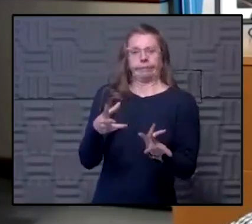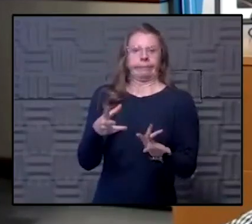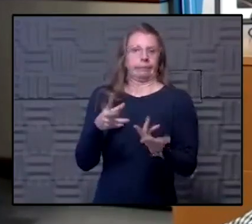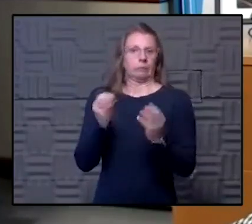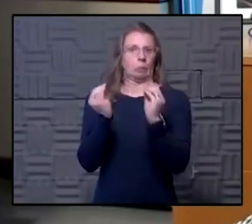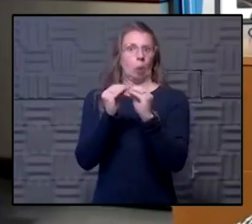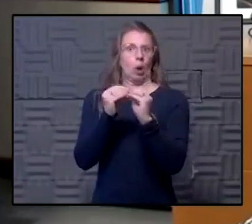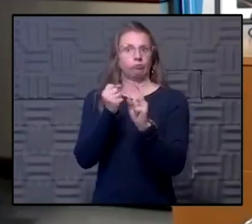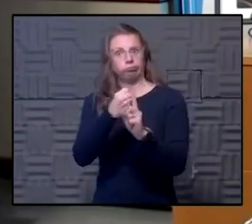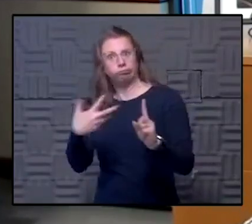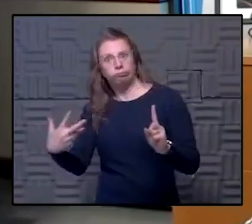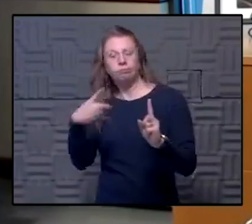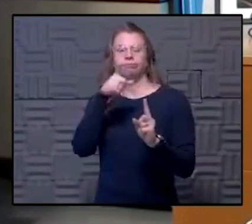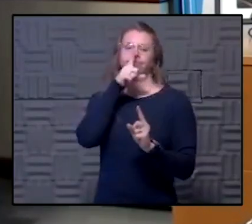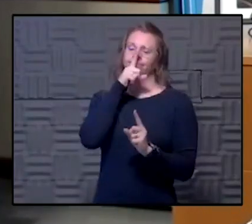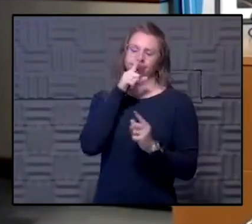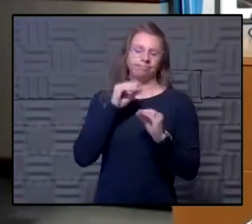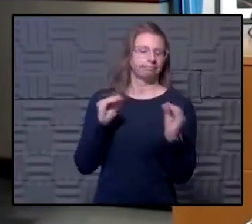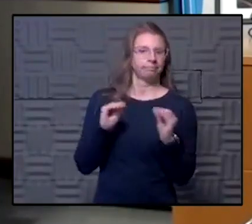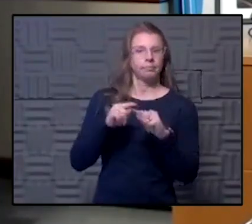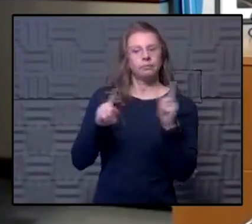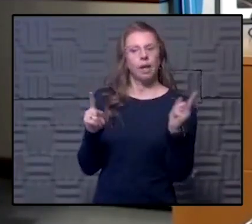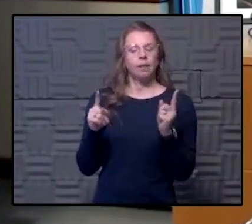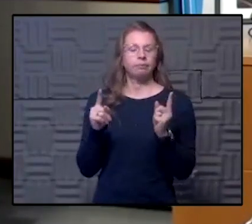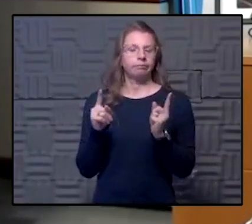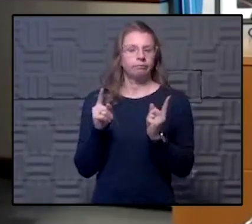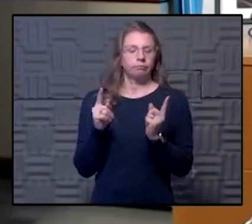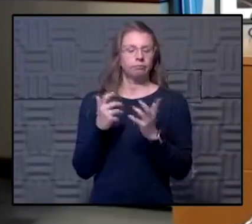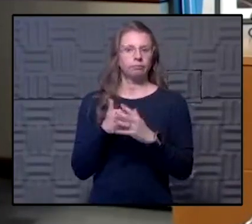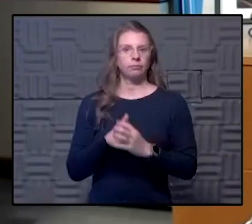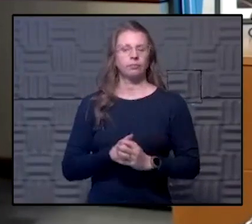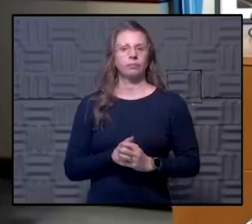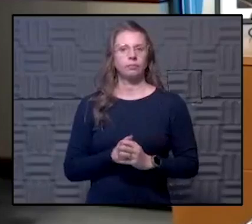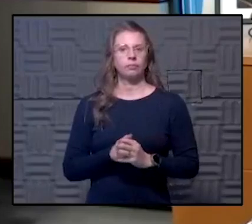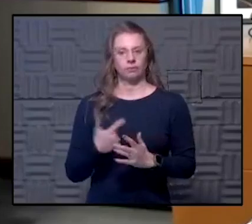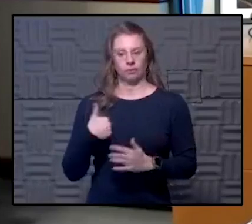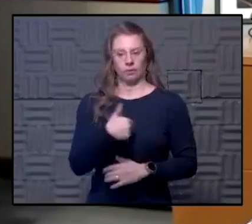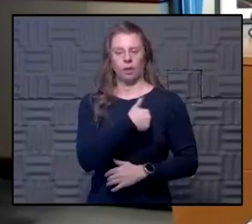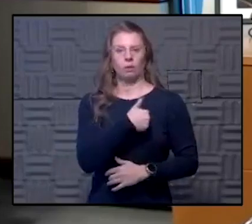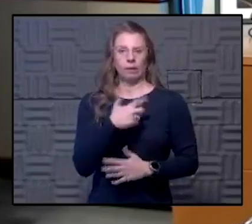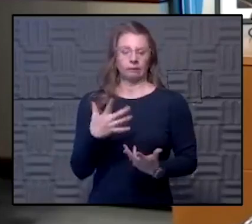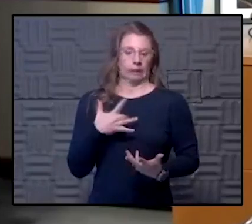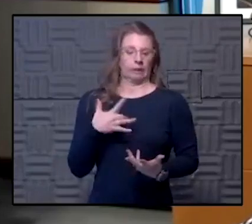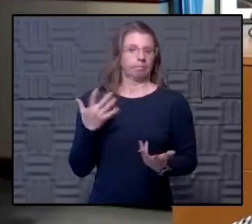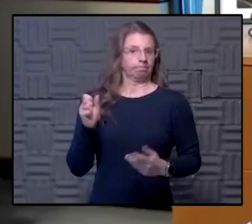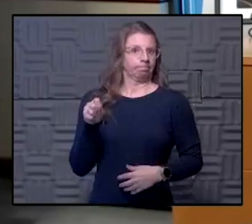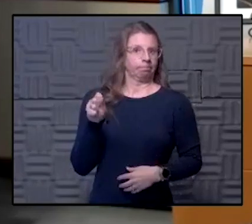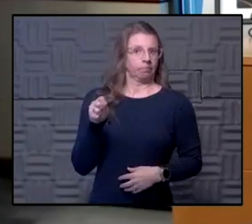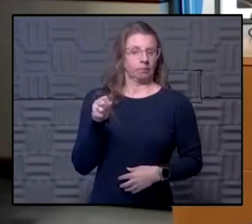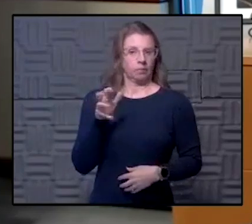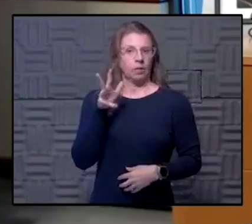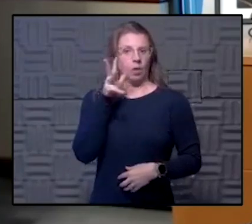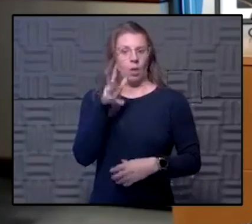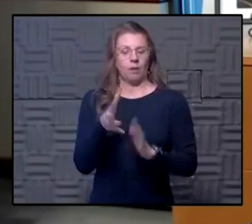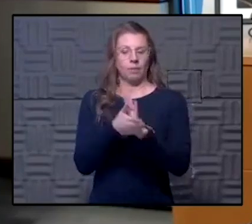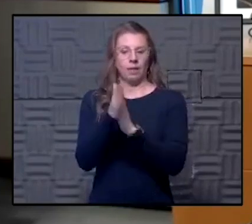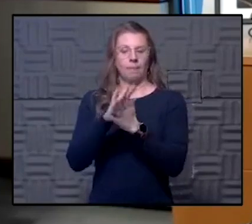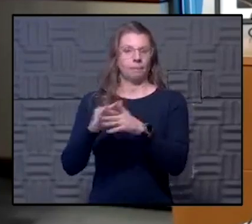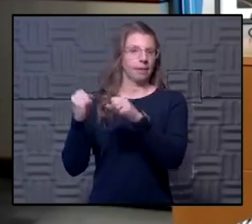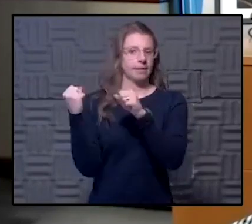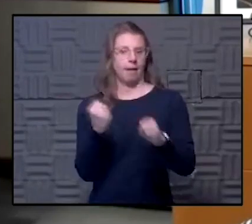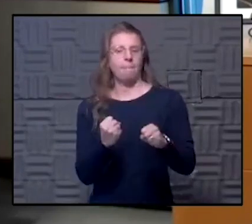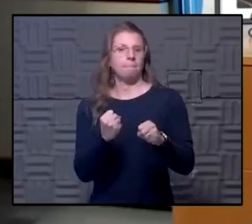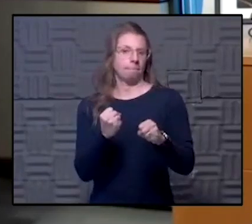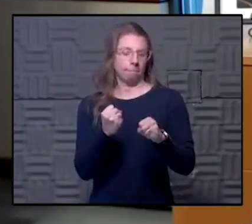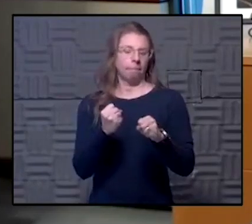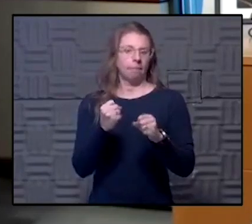other than that right now, except to say that we are getting the feeling that it will become a dominant strain because